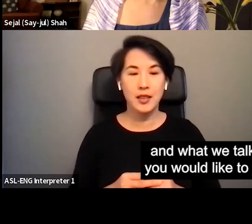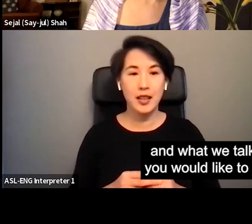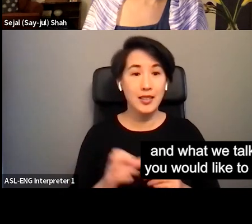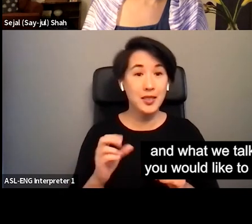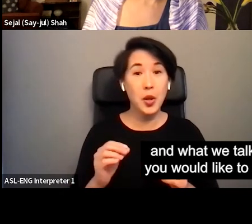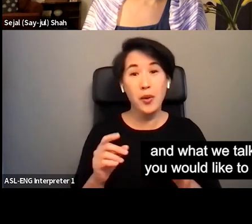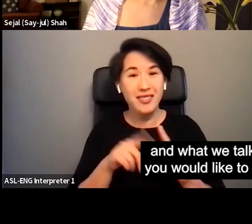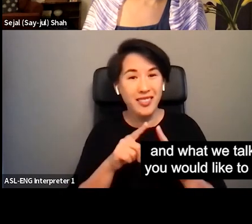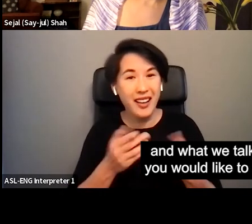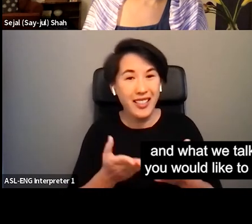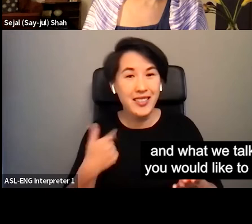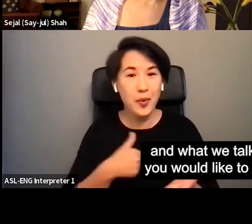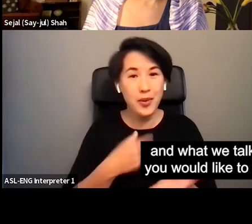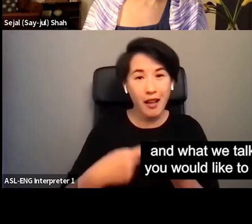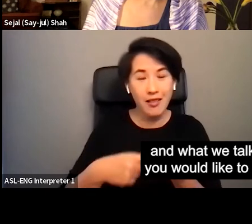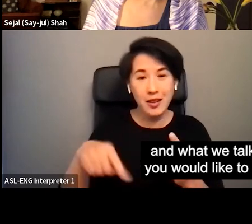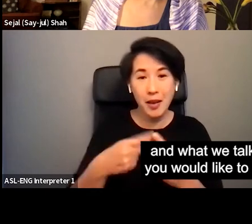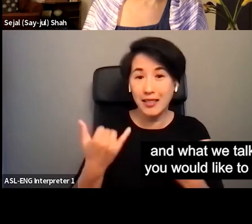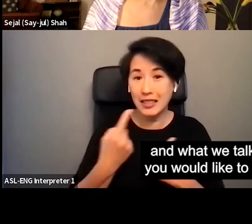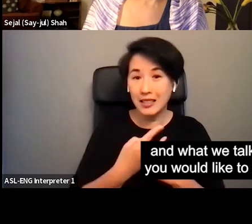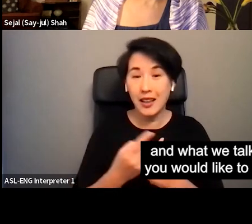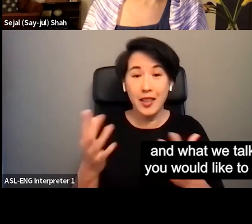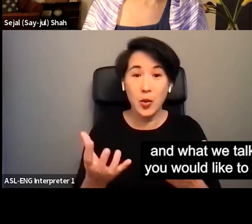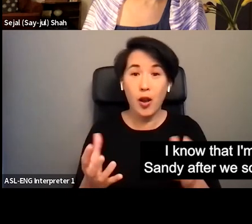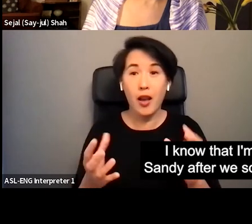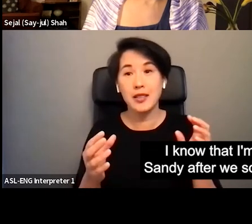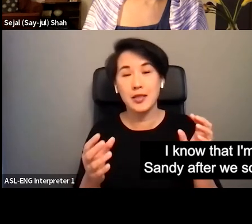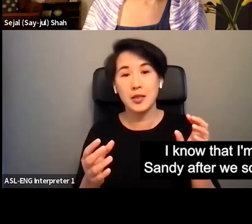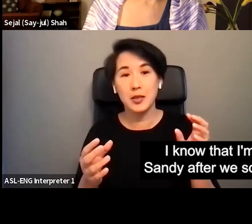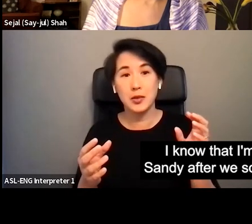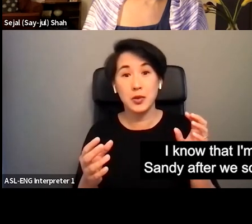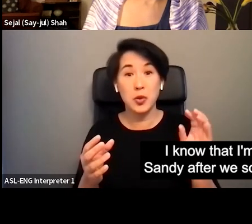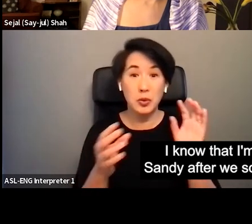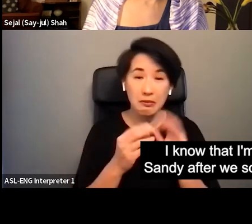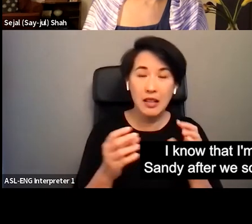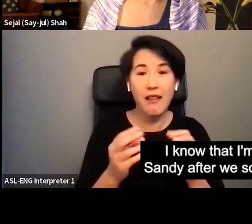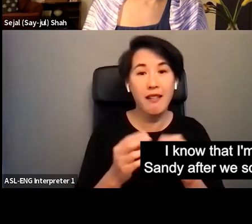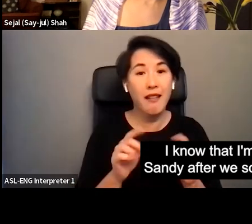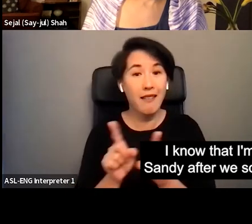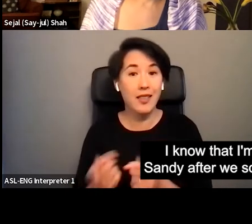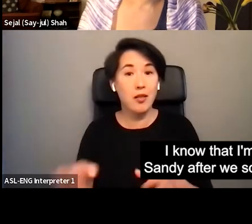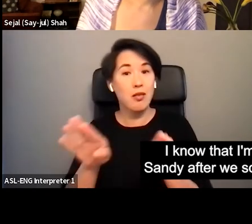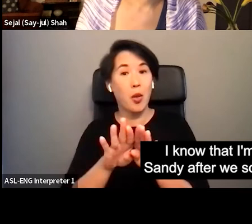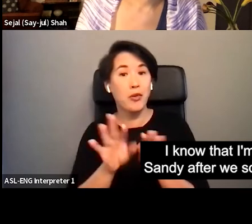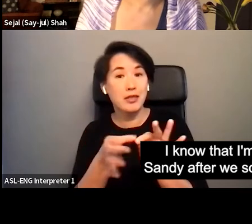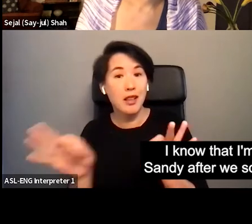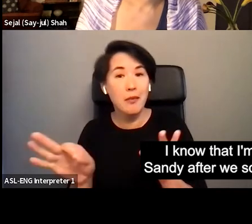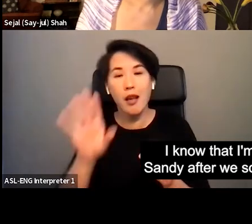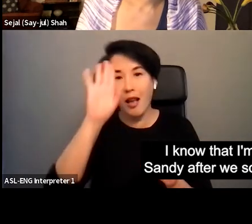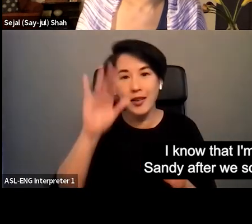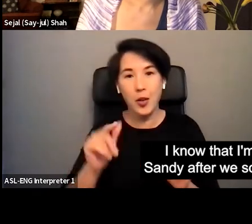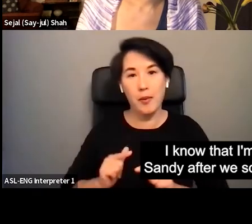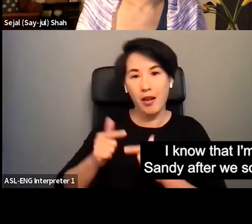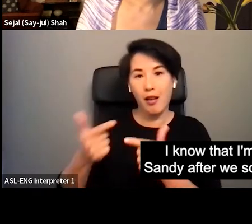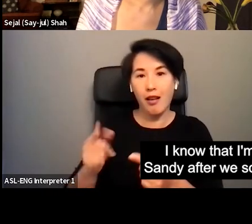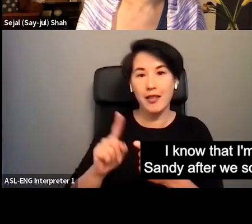talked about this evening that you would like to say in as a means of closing? I know that I'm going to hand it over to Sandy